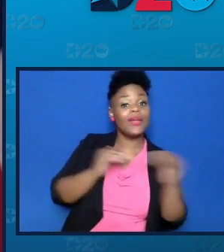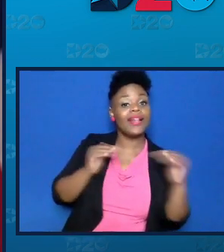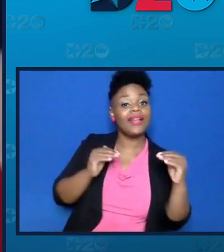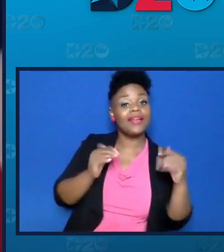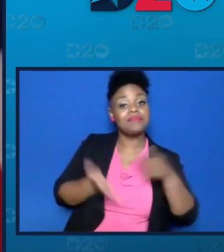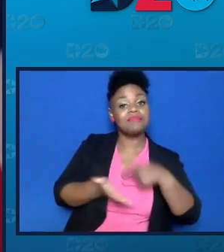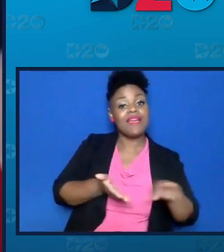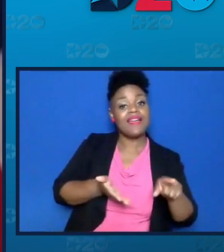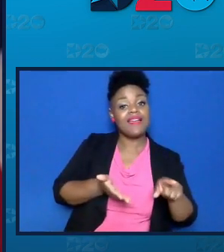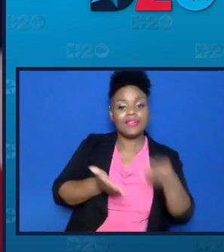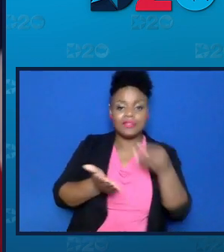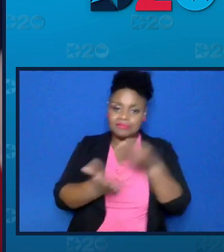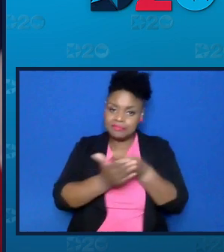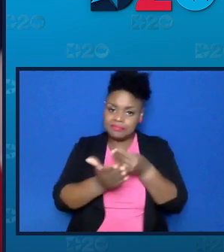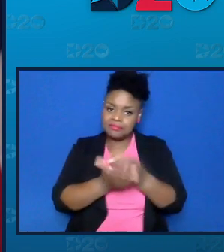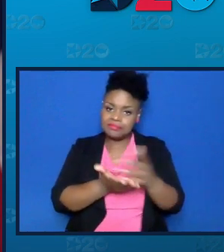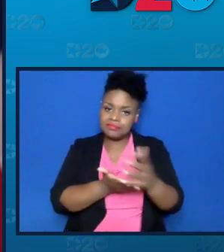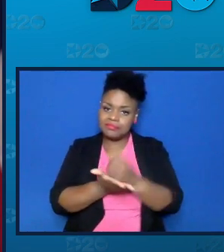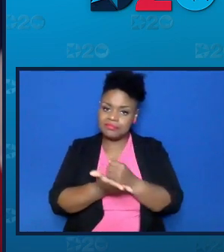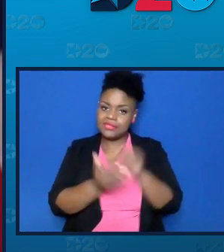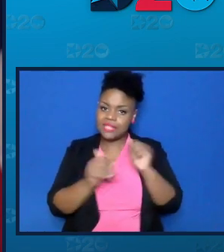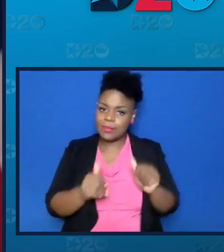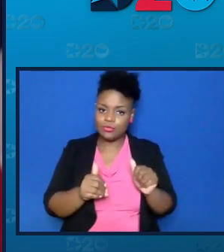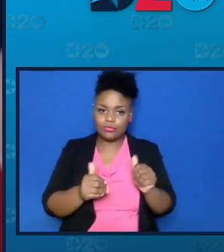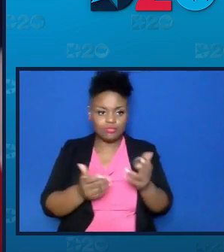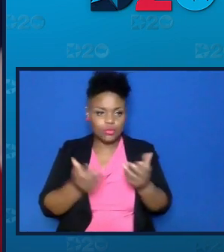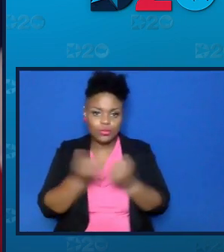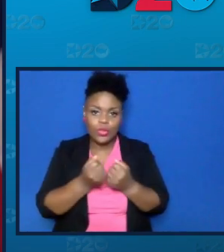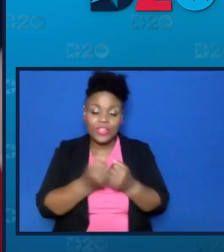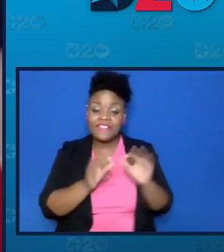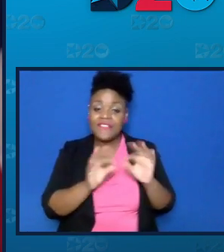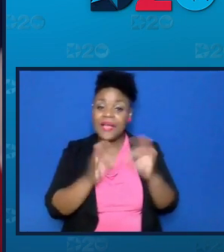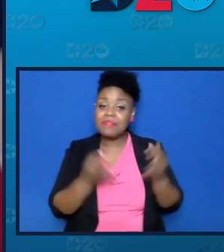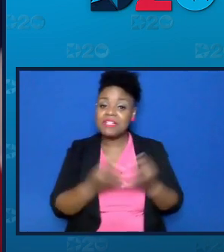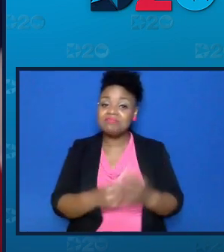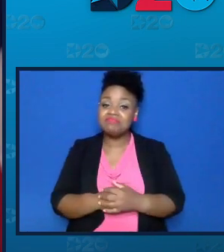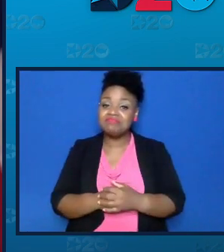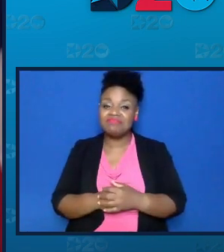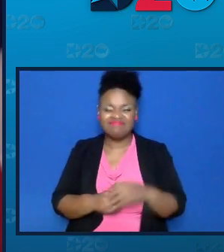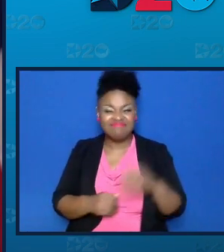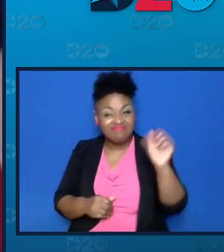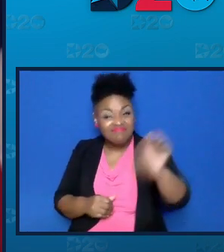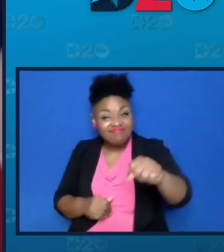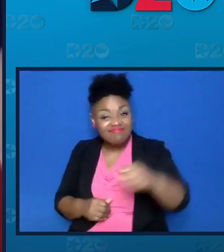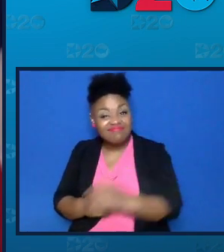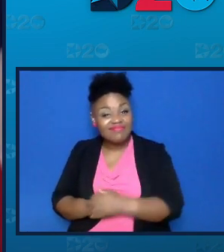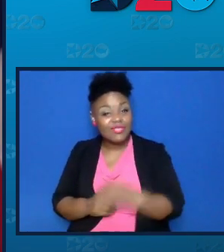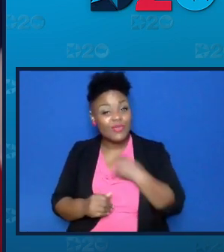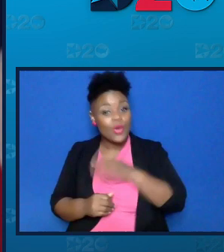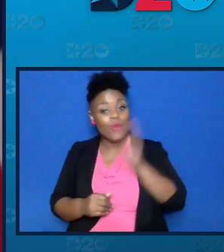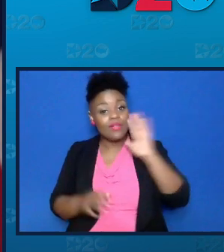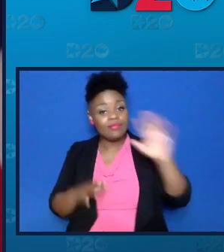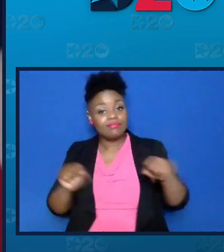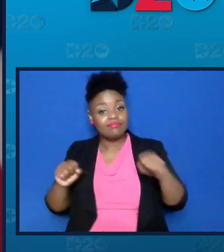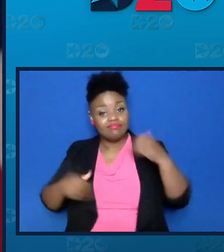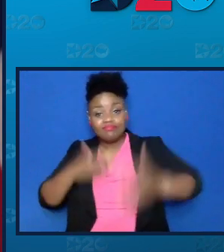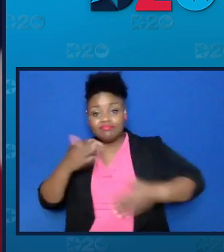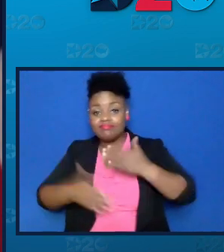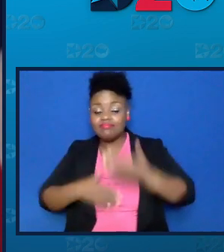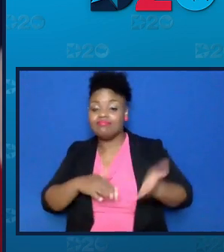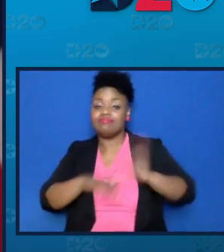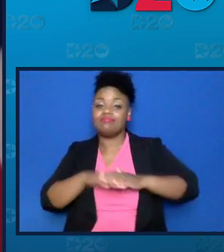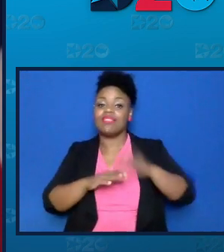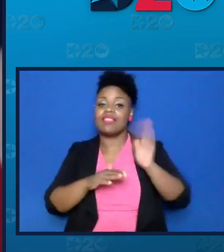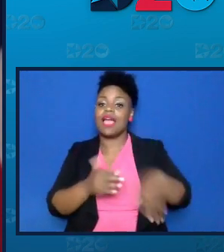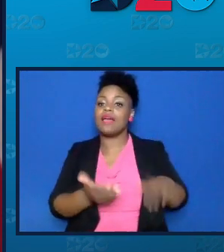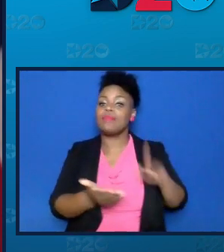raise a child on, a family on. And yes, we're going to do more than praise our essential workers. We're finally